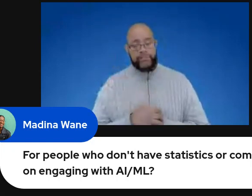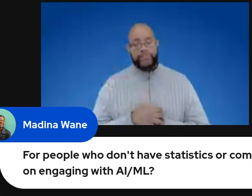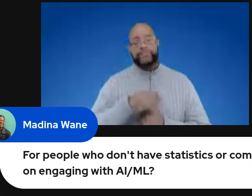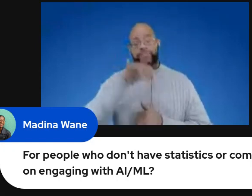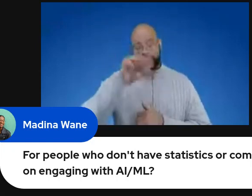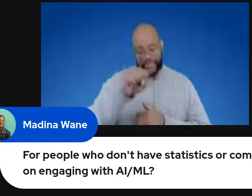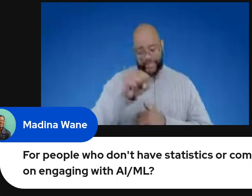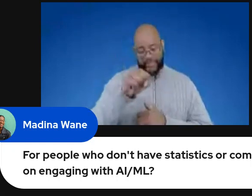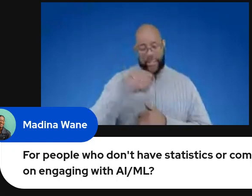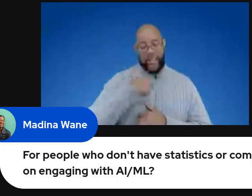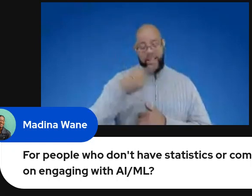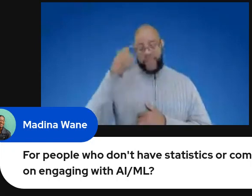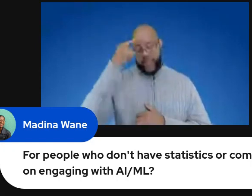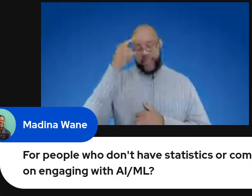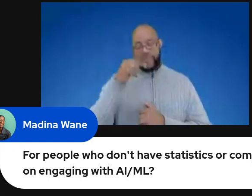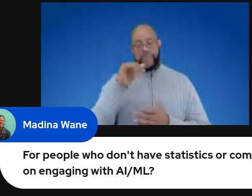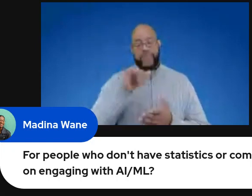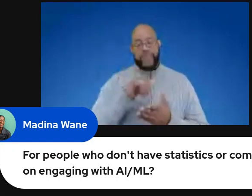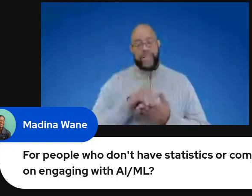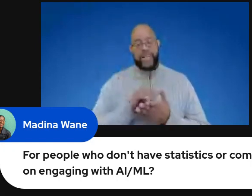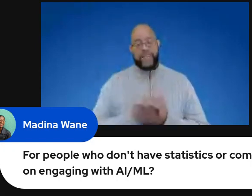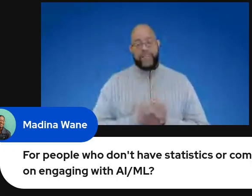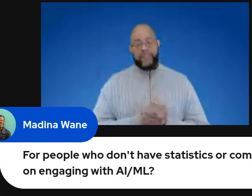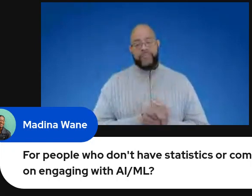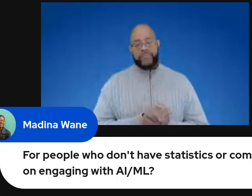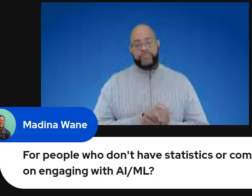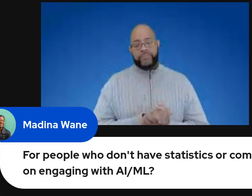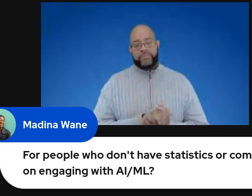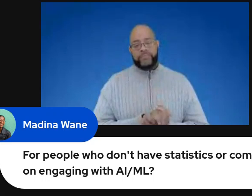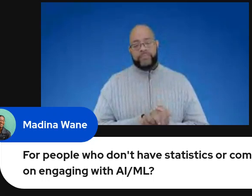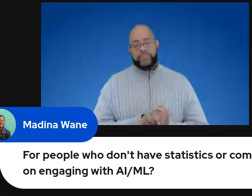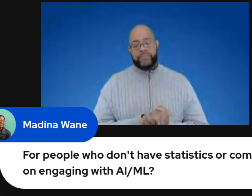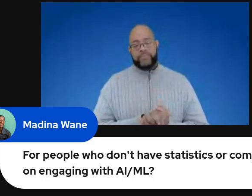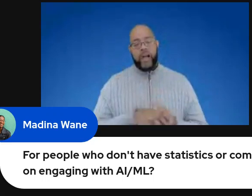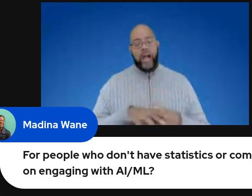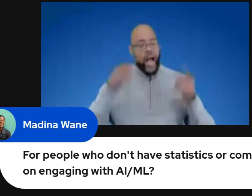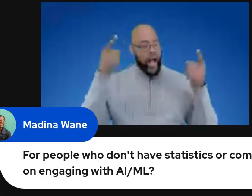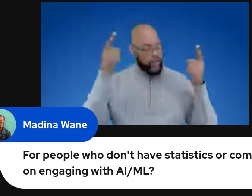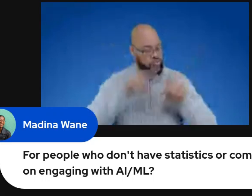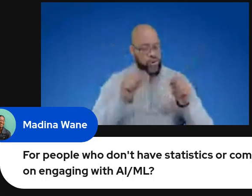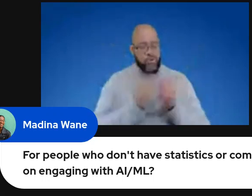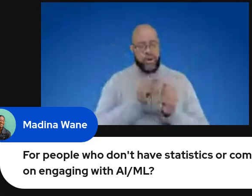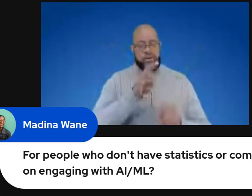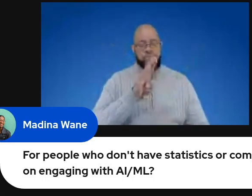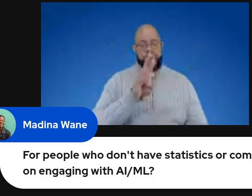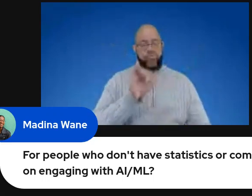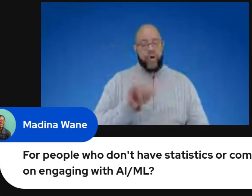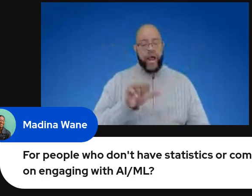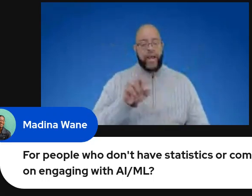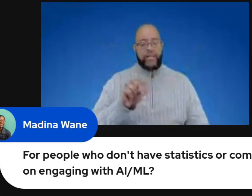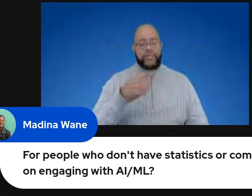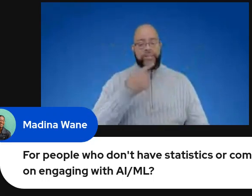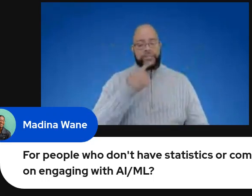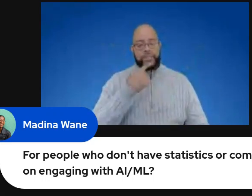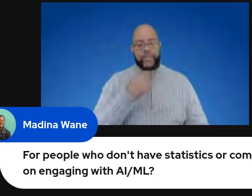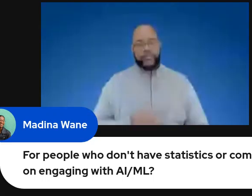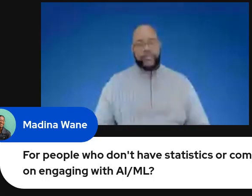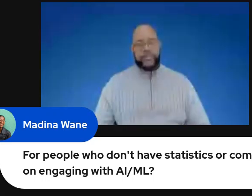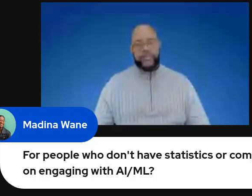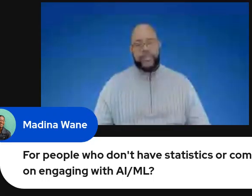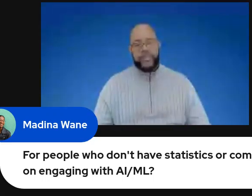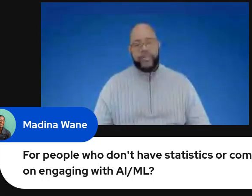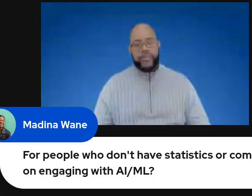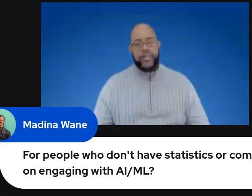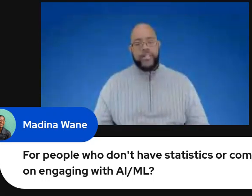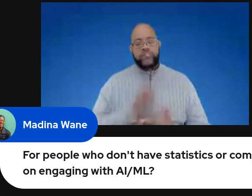Yes, I think I totally agree with what Brian said, that uh, it's really